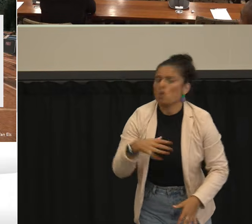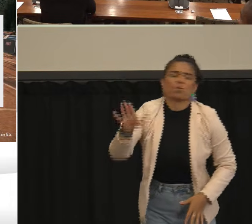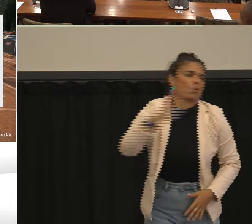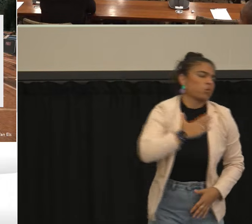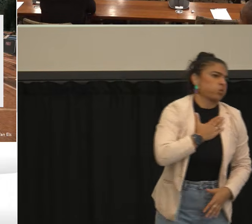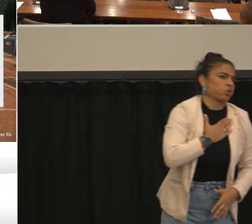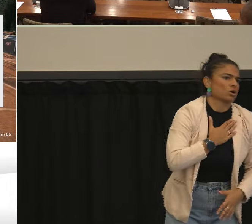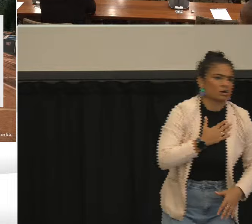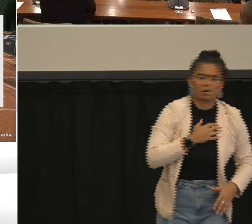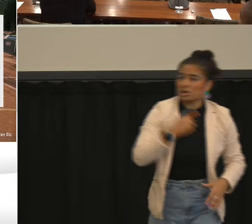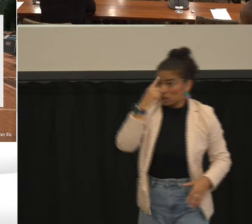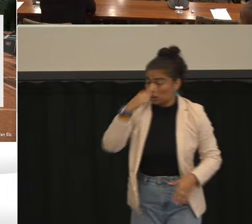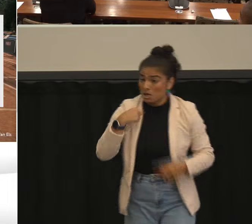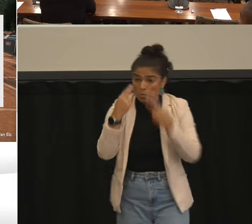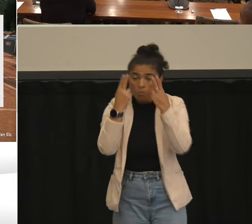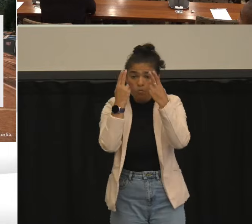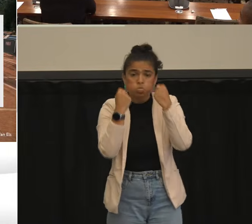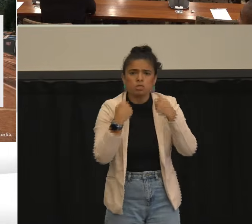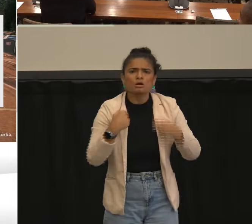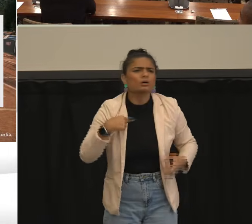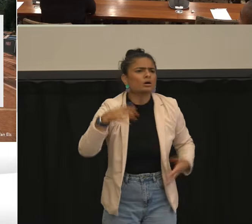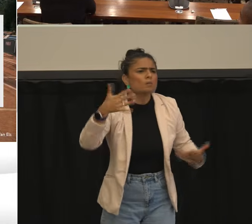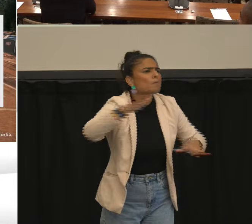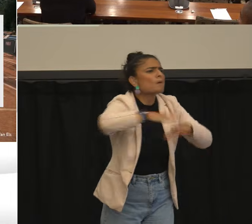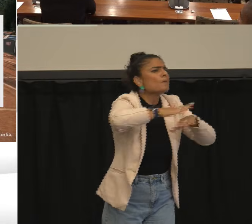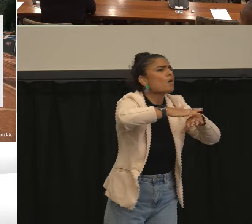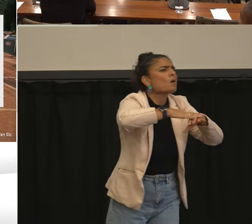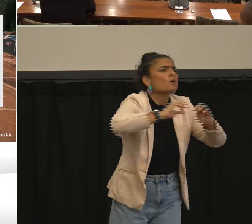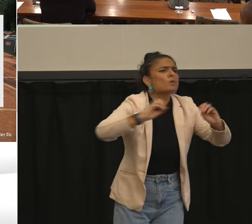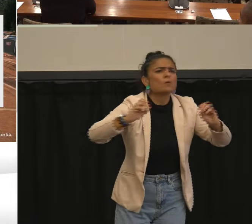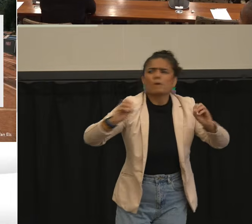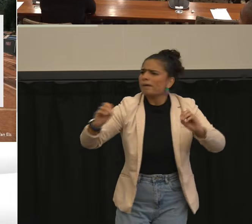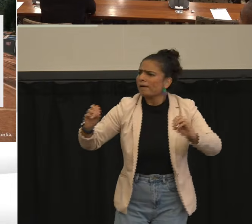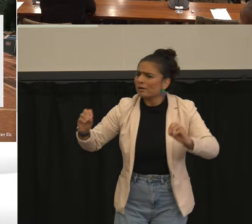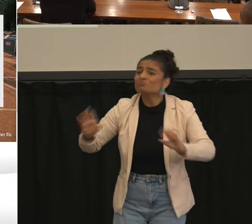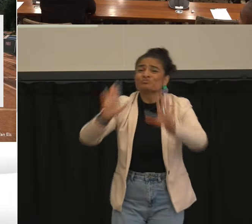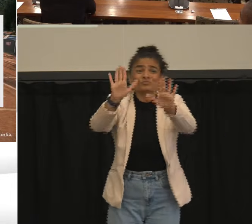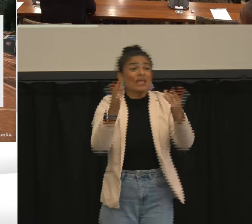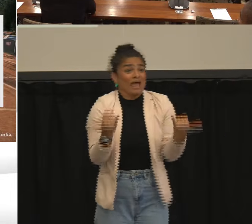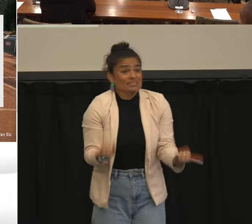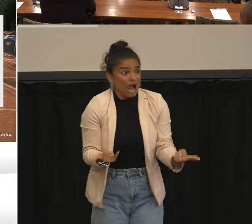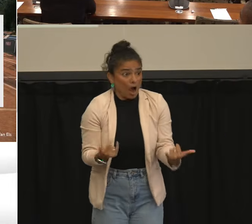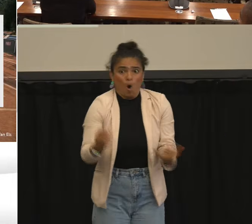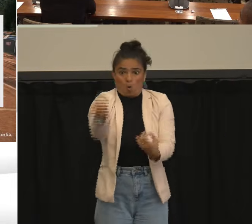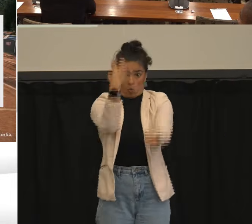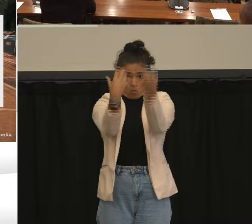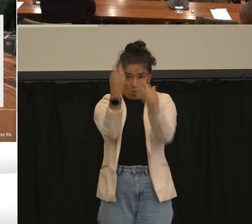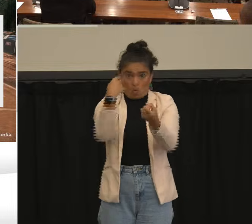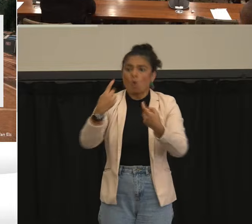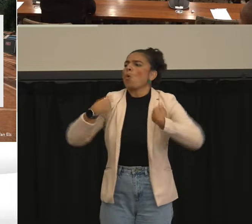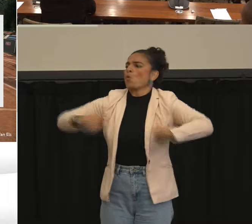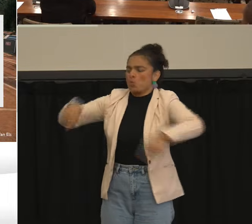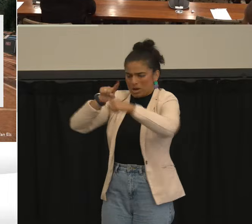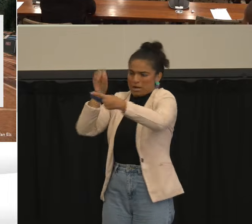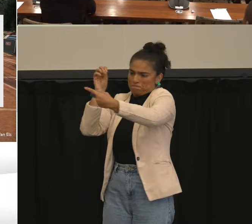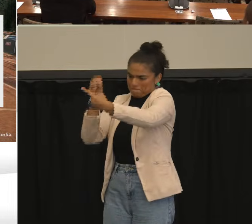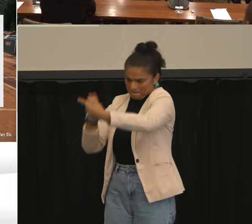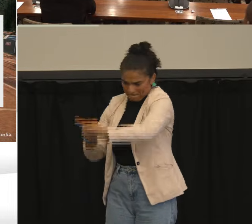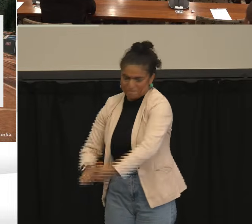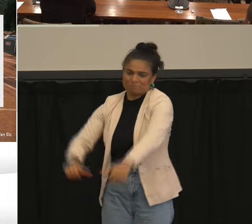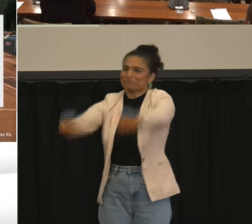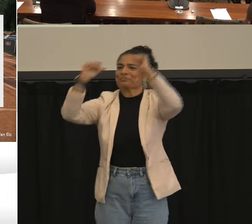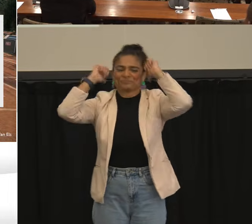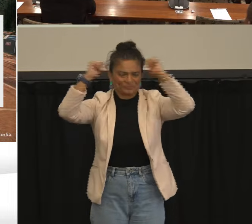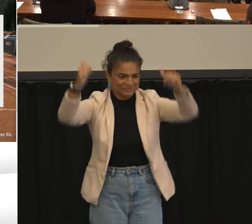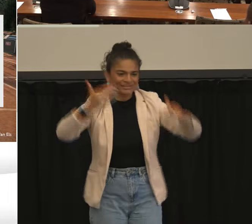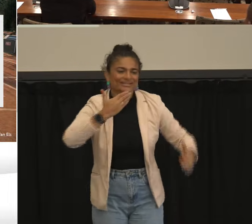Okay, we've already got yours listed. Thank you. I really do need to find a way. Okay,